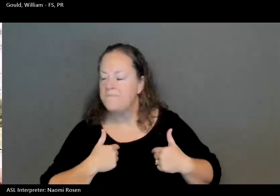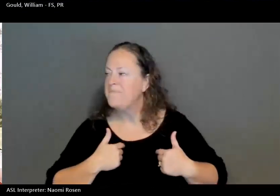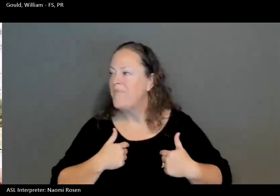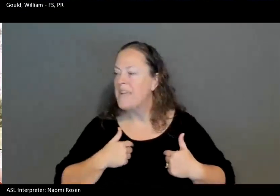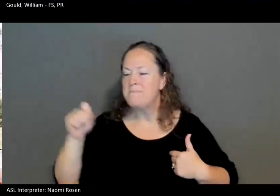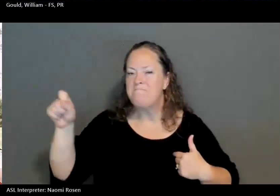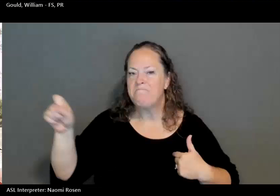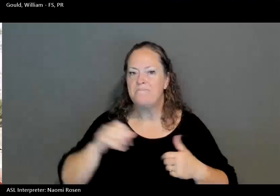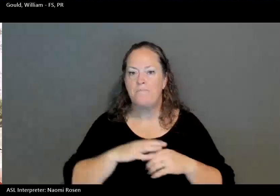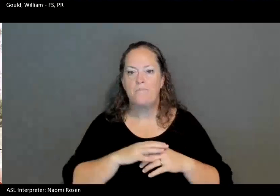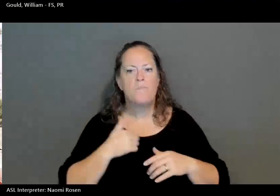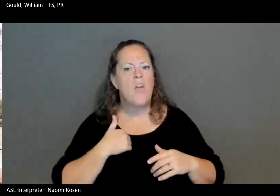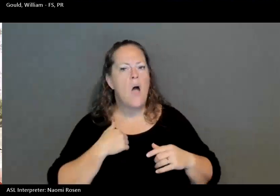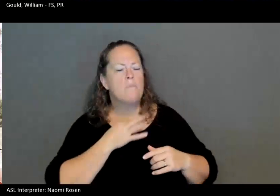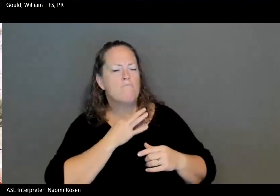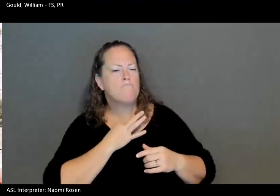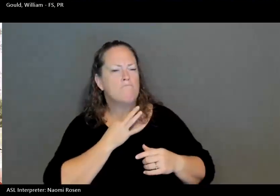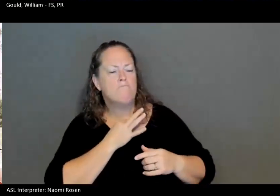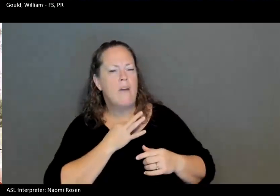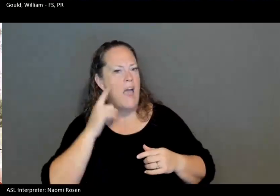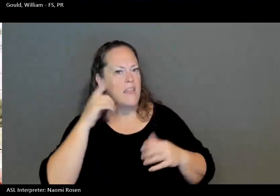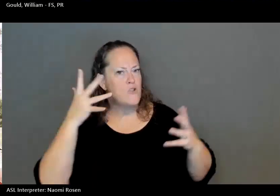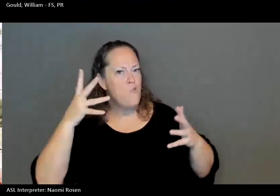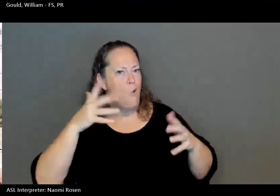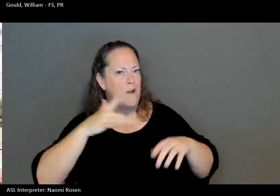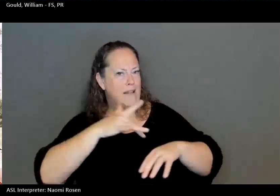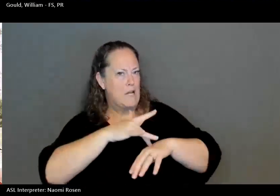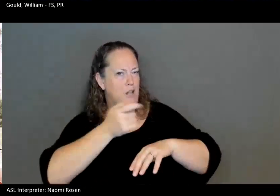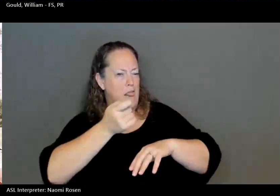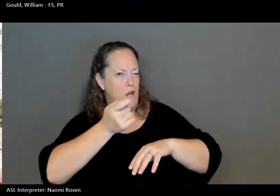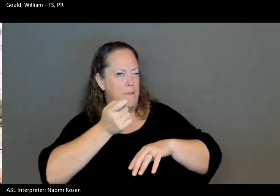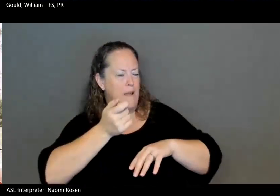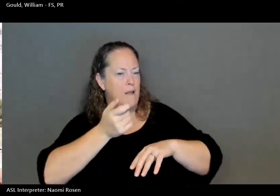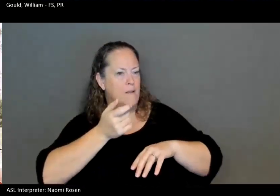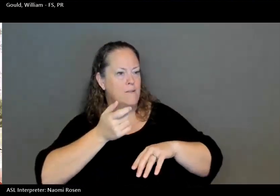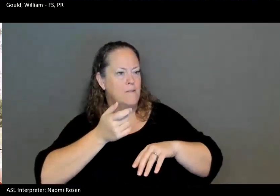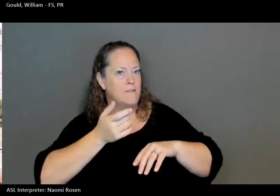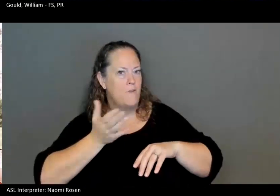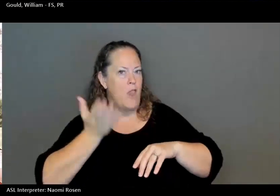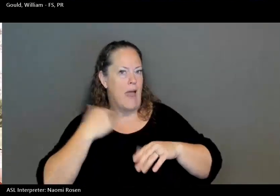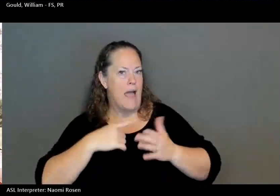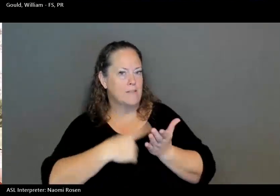think you started to touch on it a little bit in your last discourse.